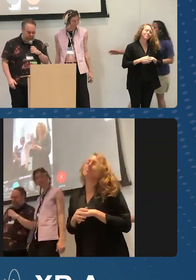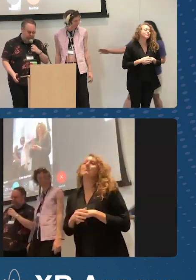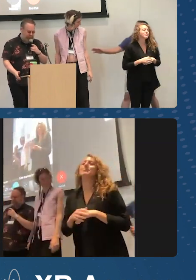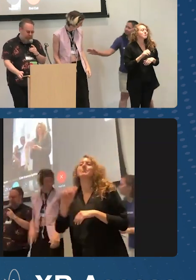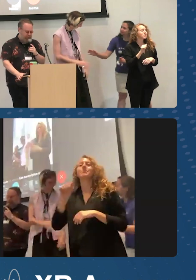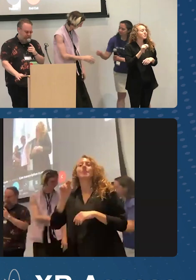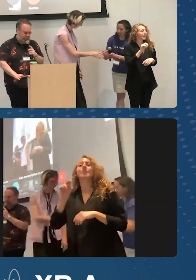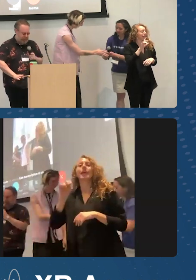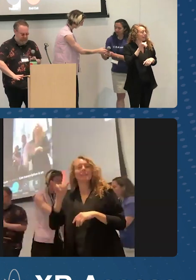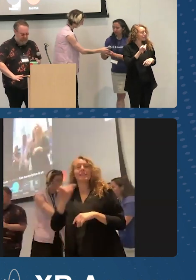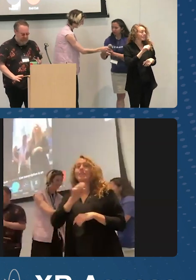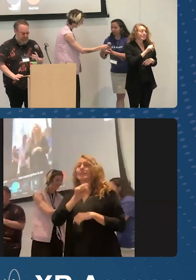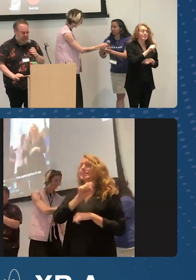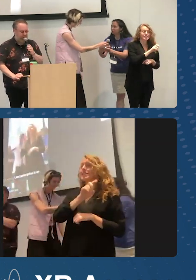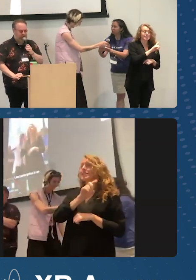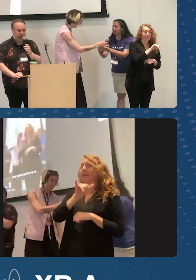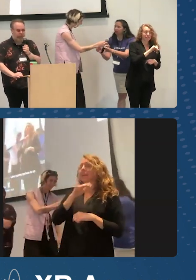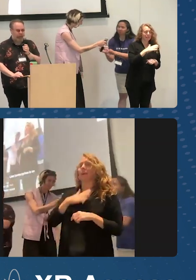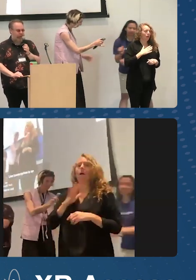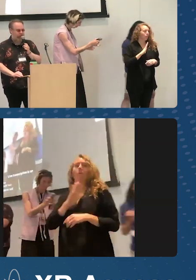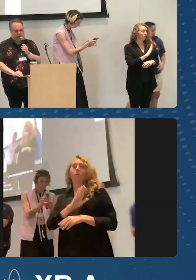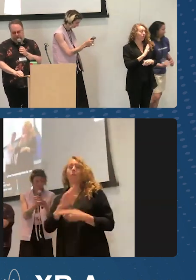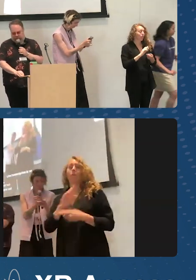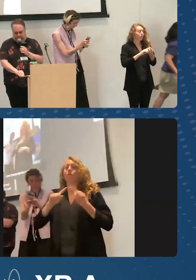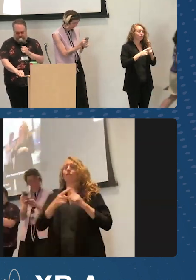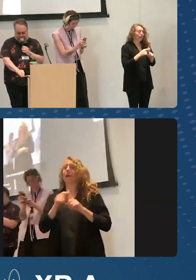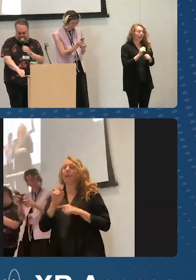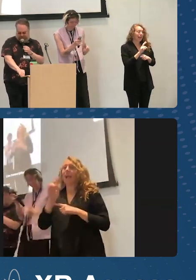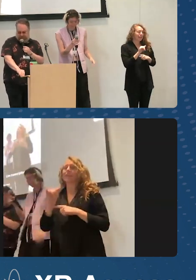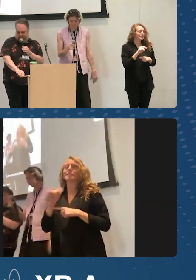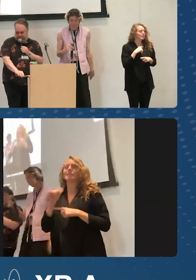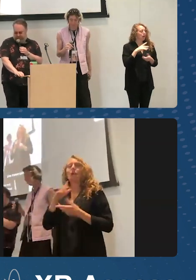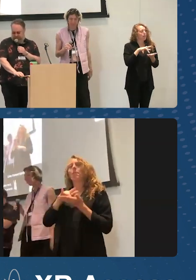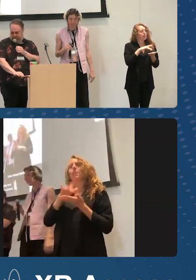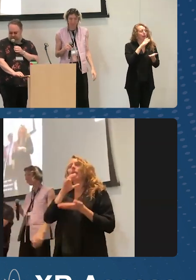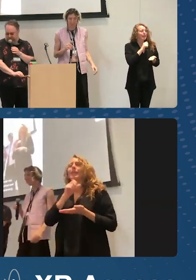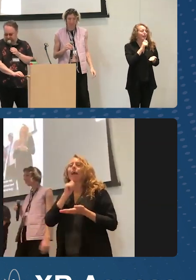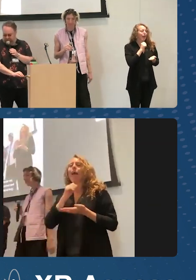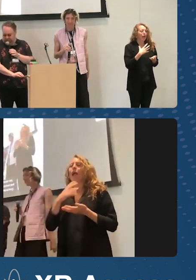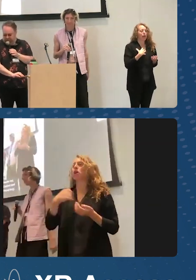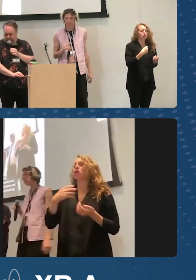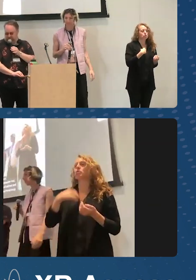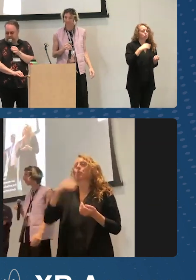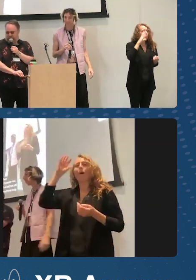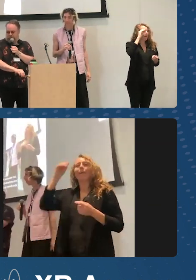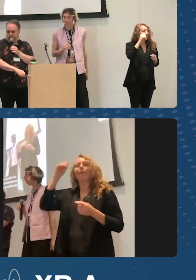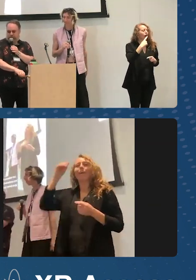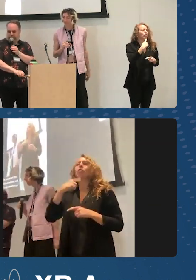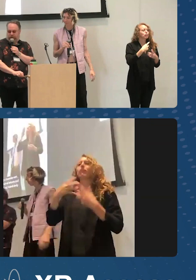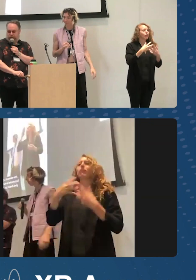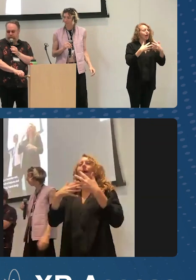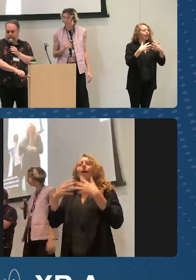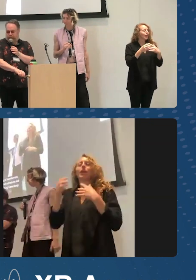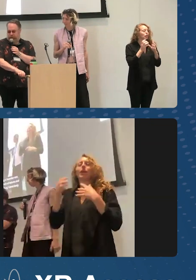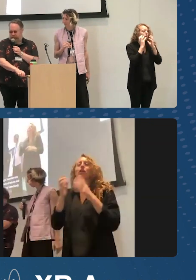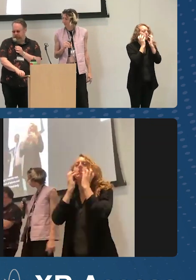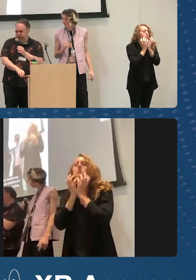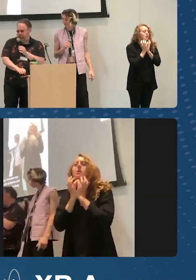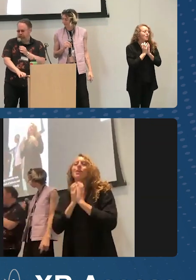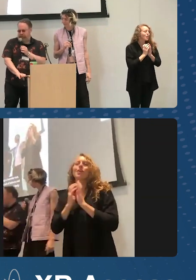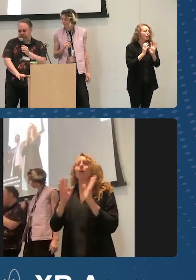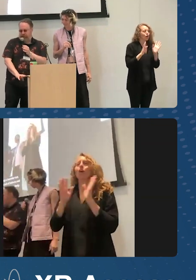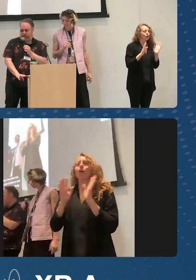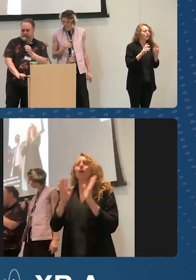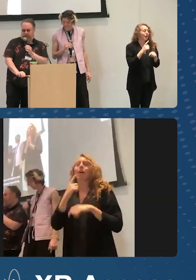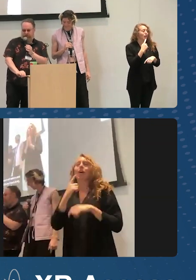Hi, I'm Sammie's friend Andy. I'm a middle-aged white guy with a red and gray beard, salt and cayenne pepper, and I've got